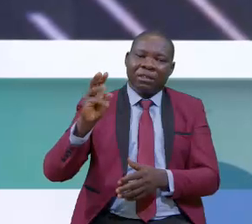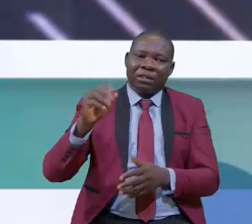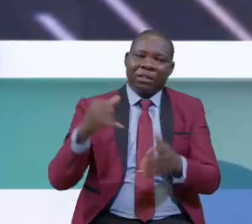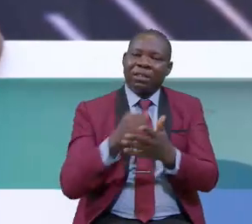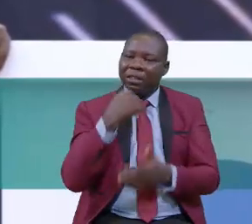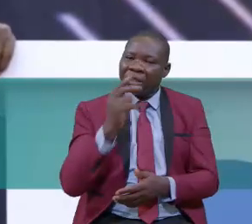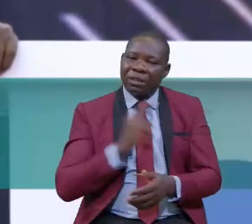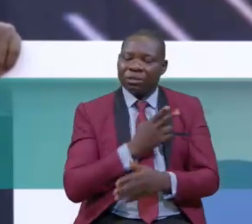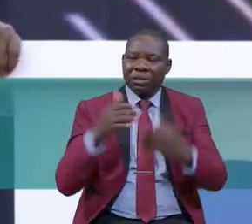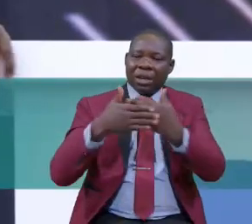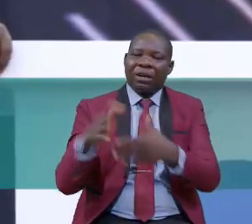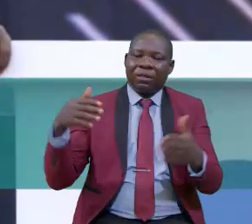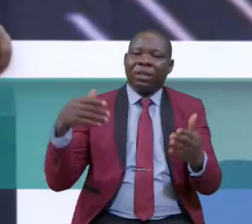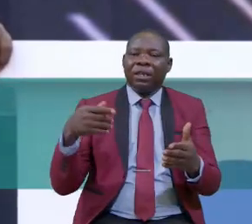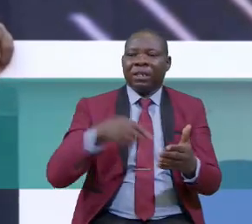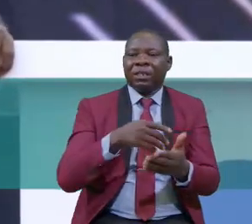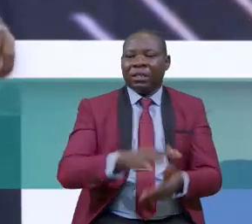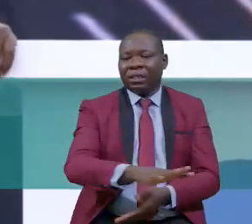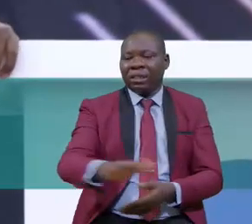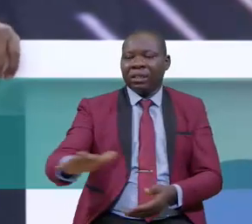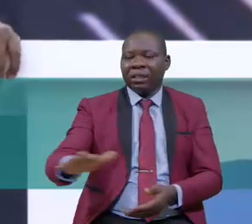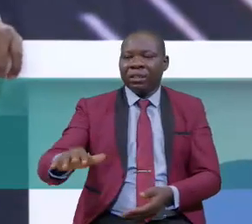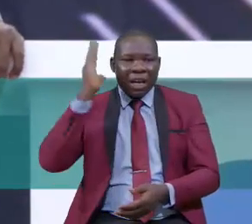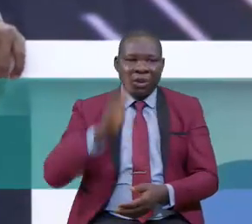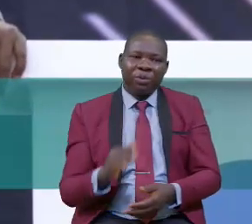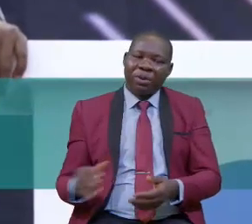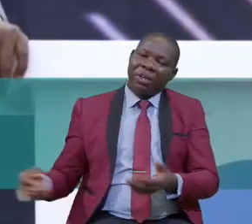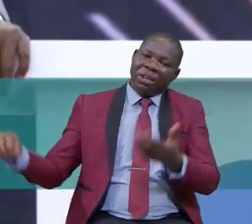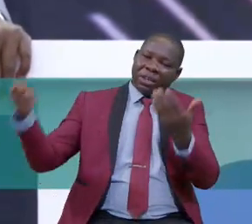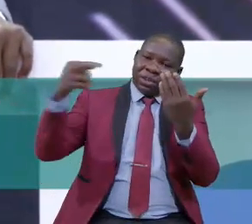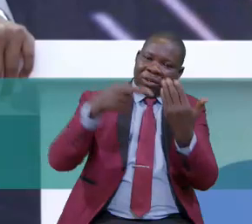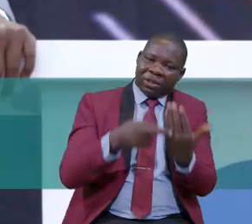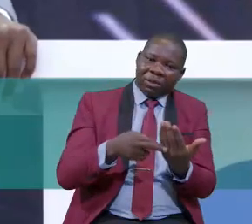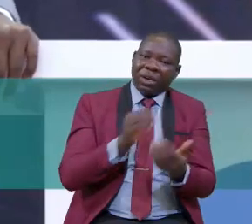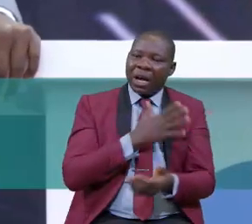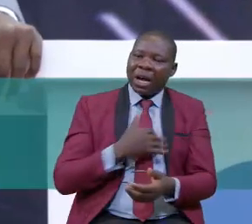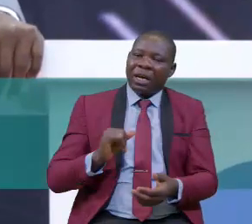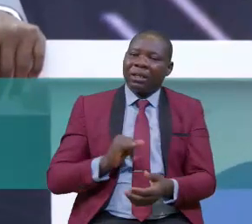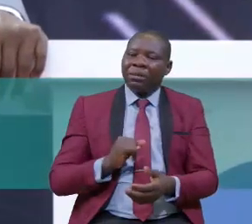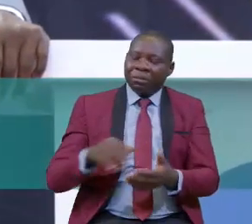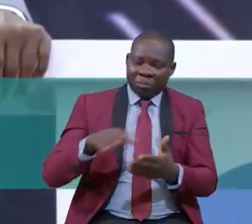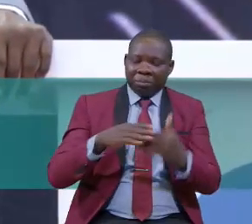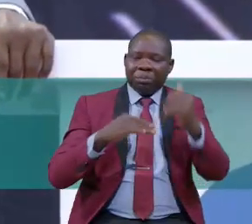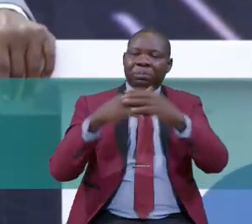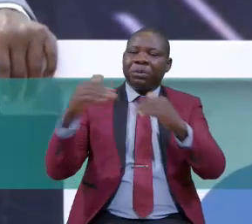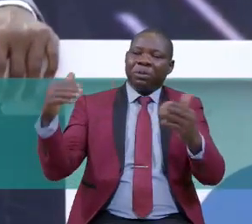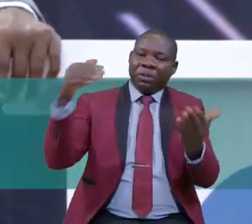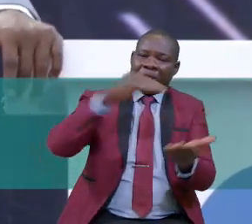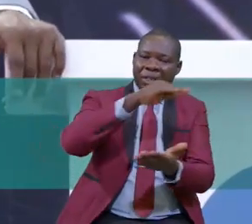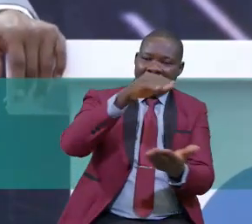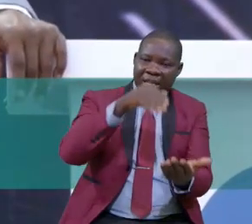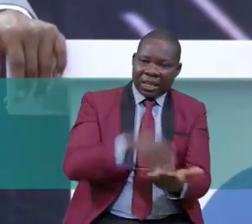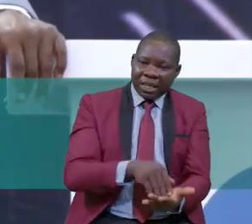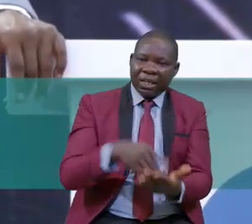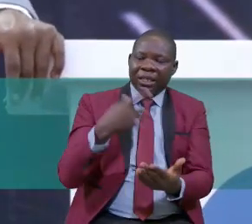after this, I will return and will build again the tabernacle